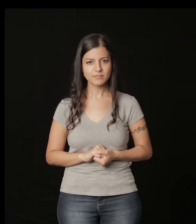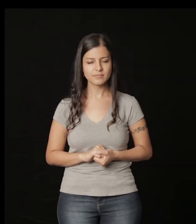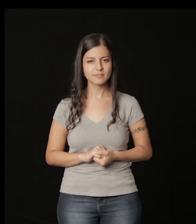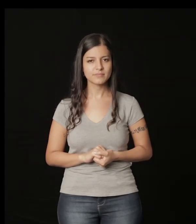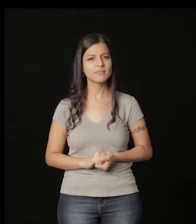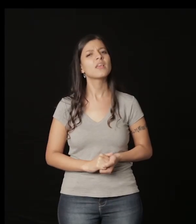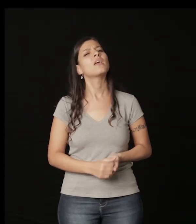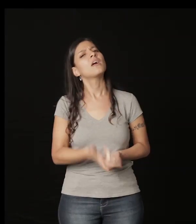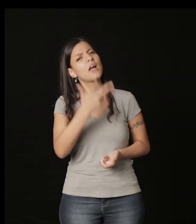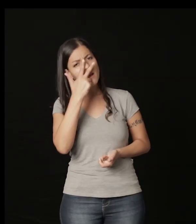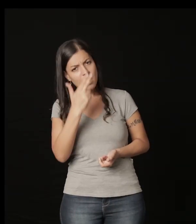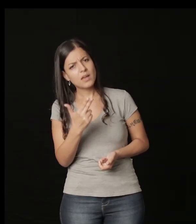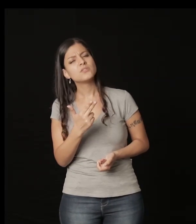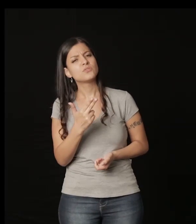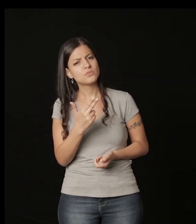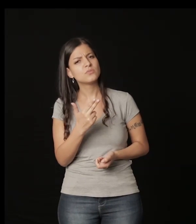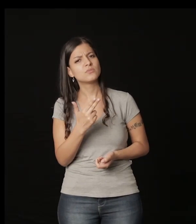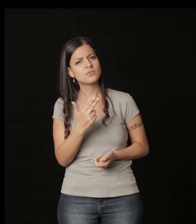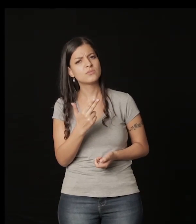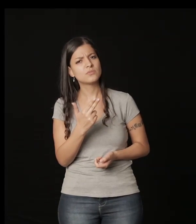I think